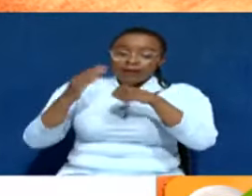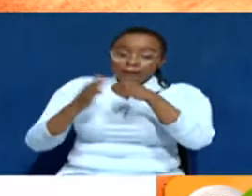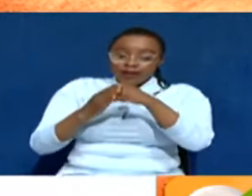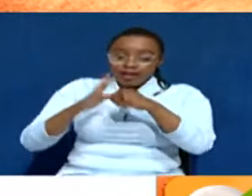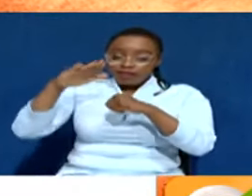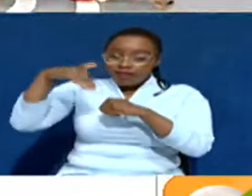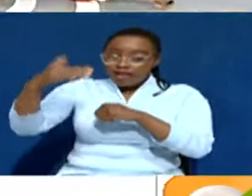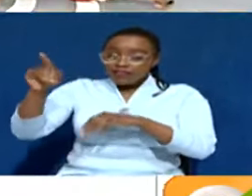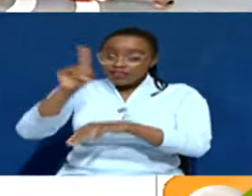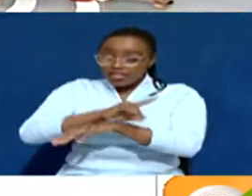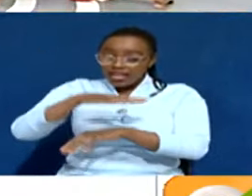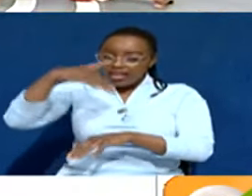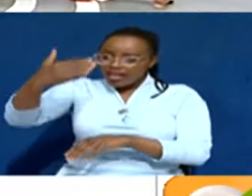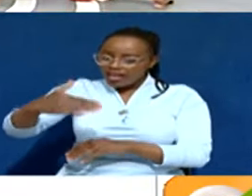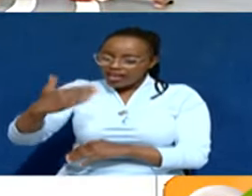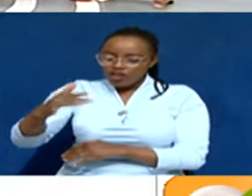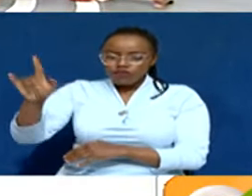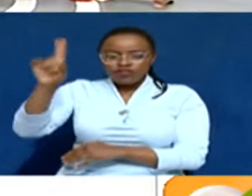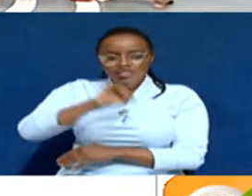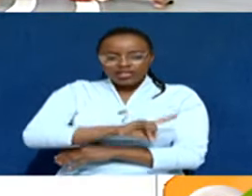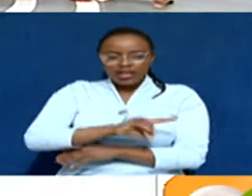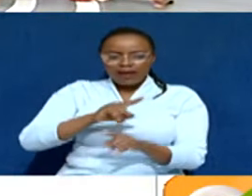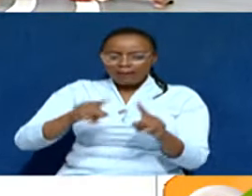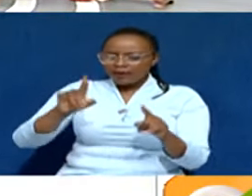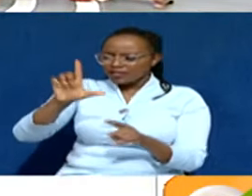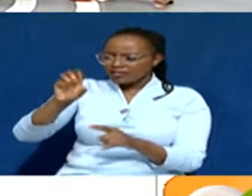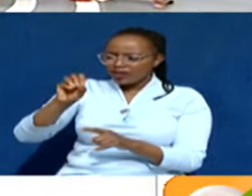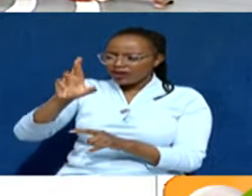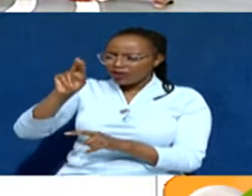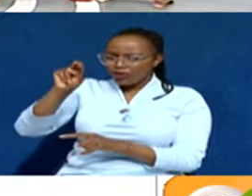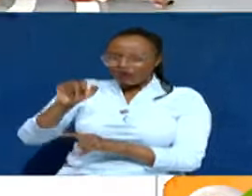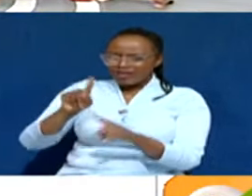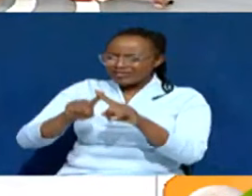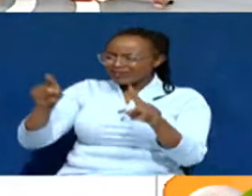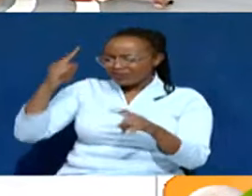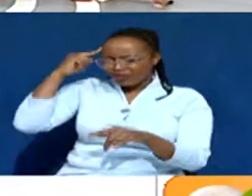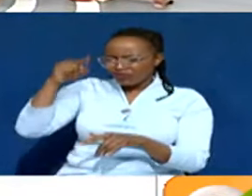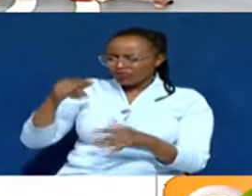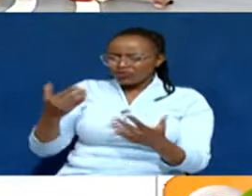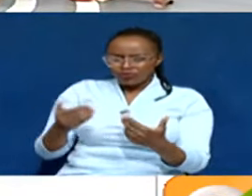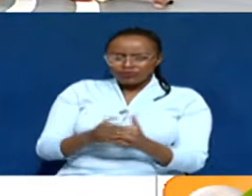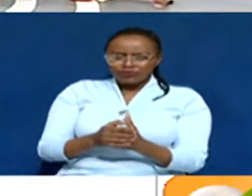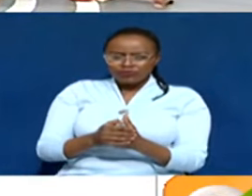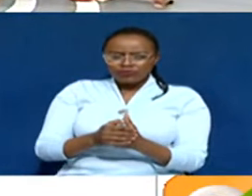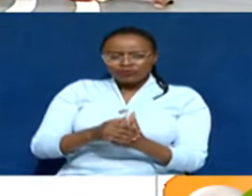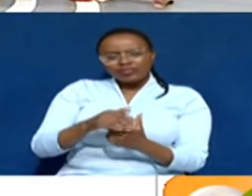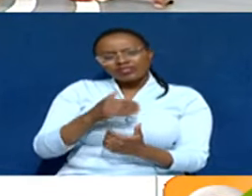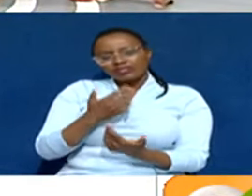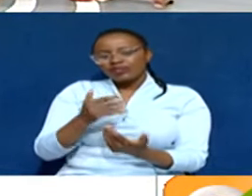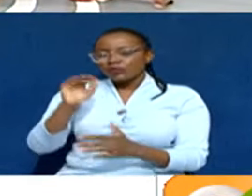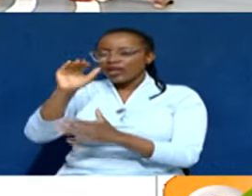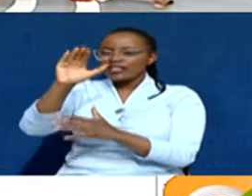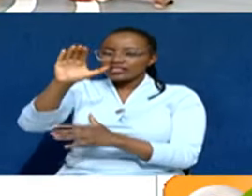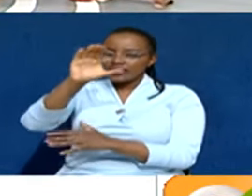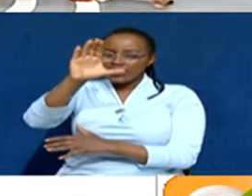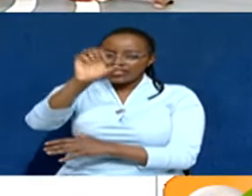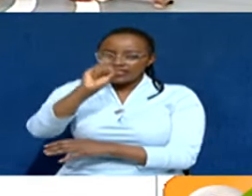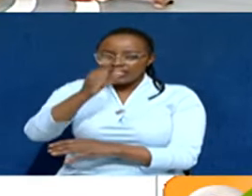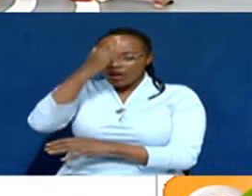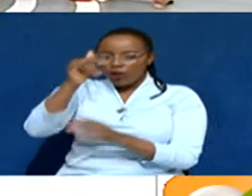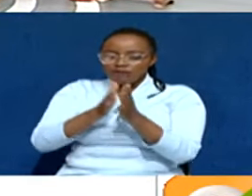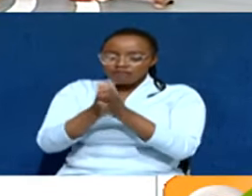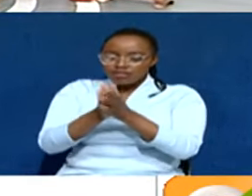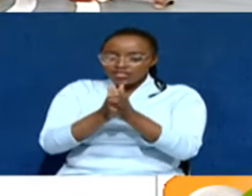Okay, well, kila siku. Kila siku, yeah, kila siku. But Lorna, that was different for you. Very different. Let's ask the Cabinet Secretary here, because I'm